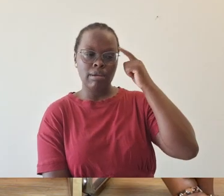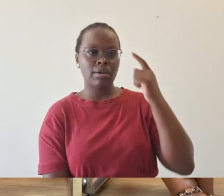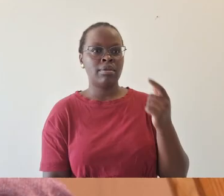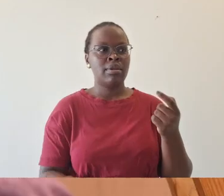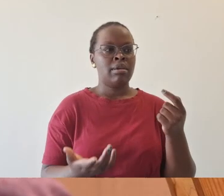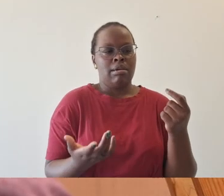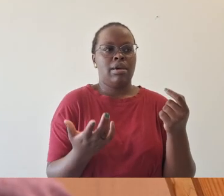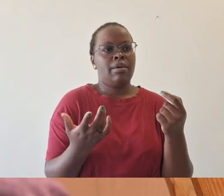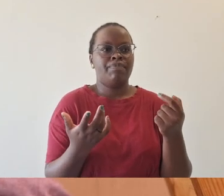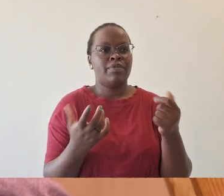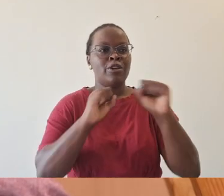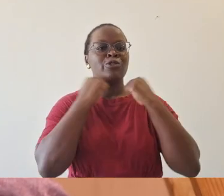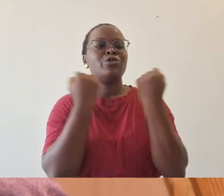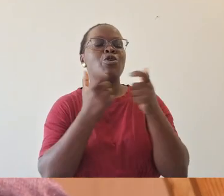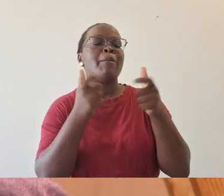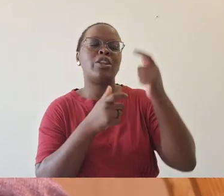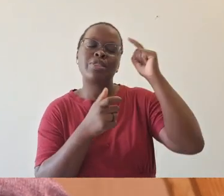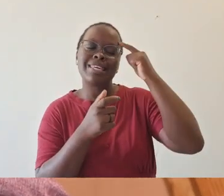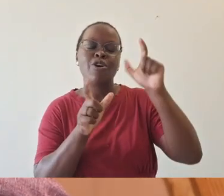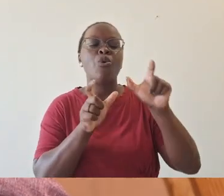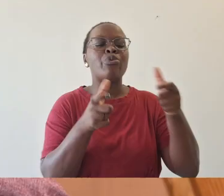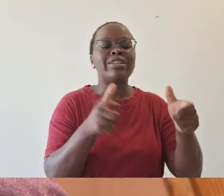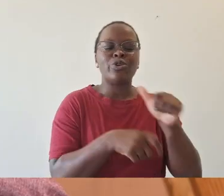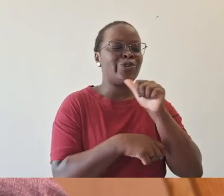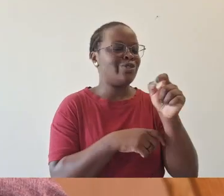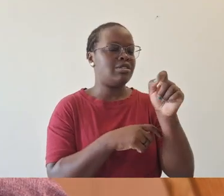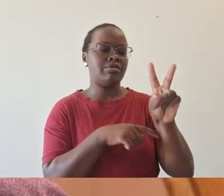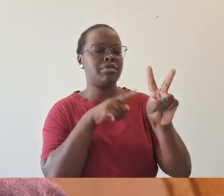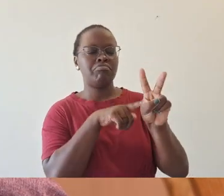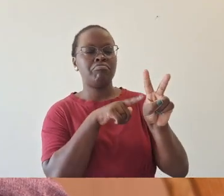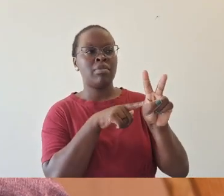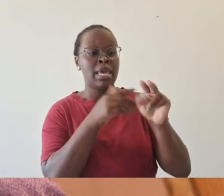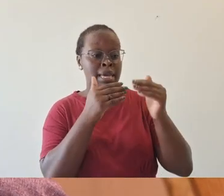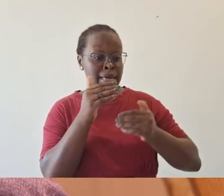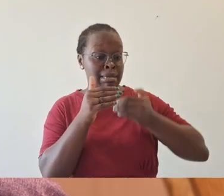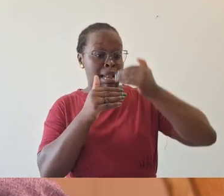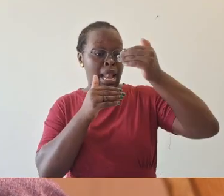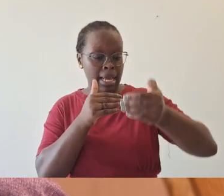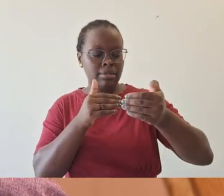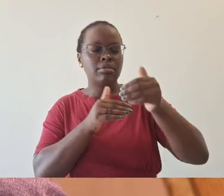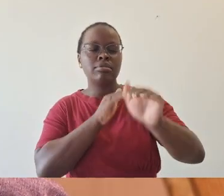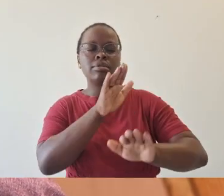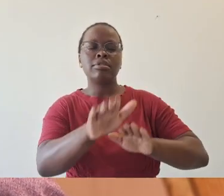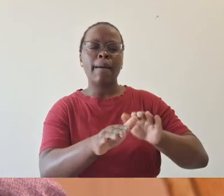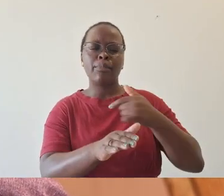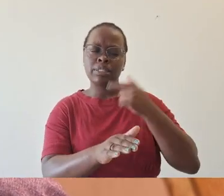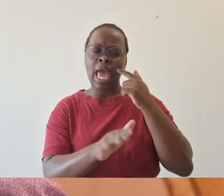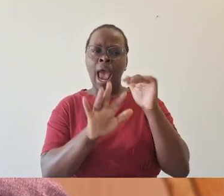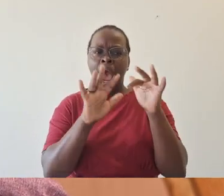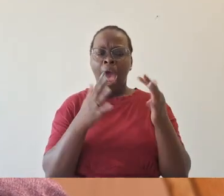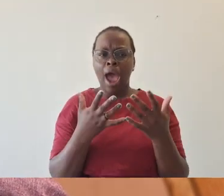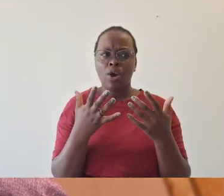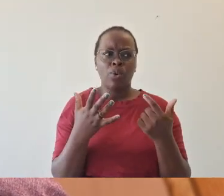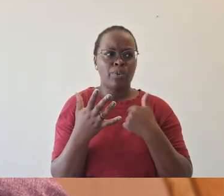media, they think of that small radio that they move around with. And I think for us, and the next phase of this is really looking at how do we take this to a